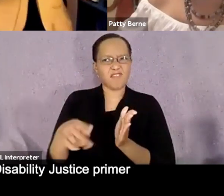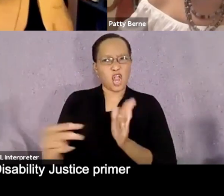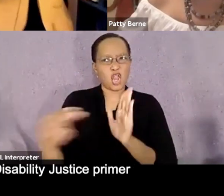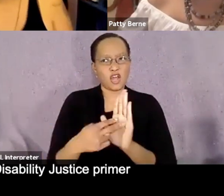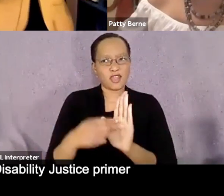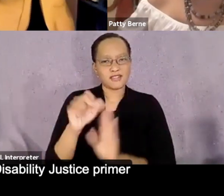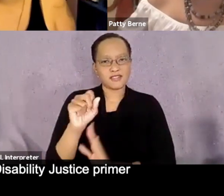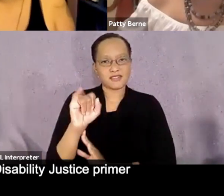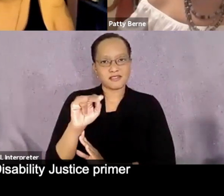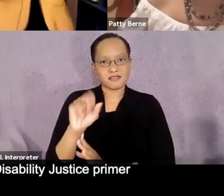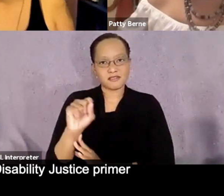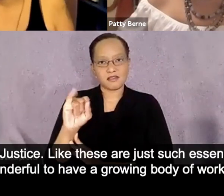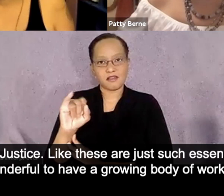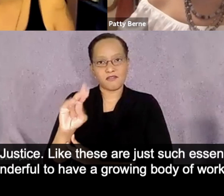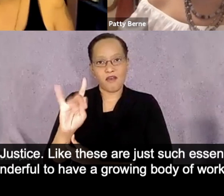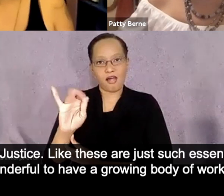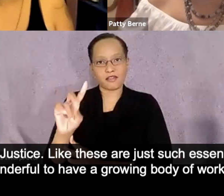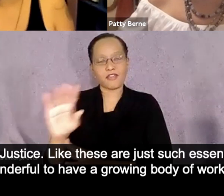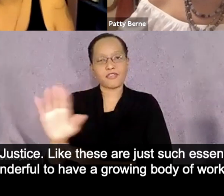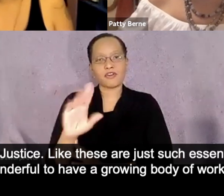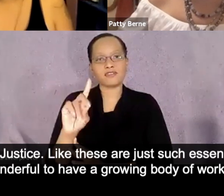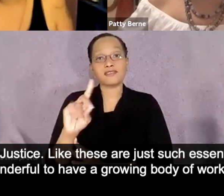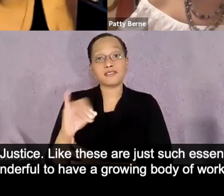Primer, Leah's Care Work,